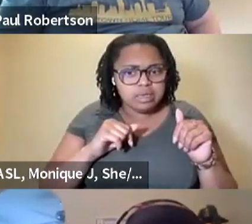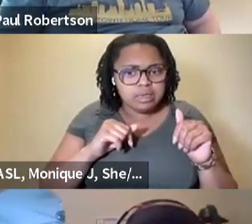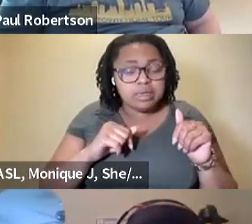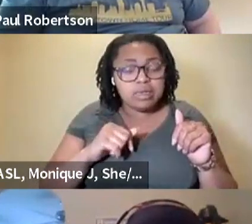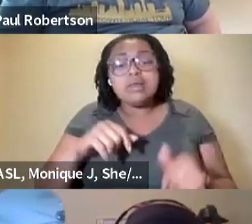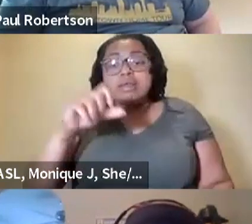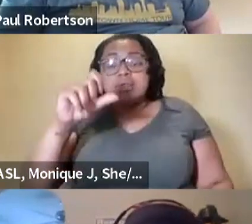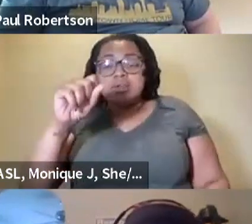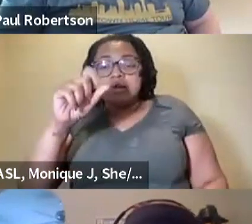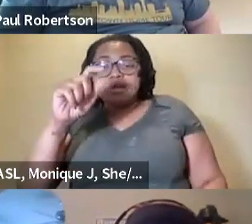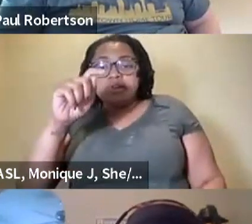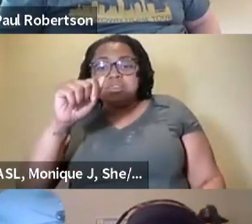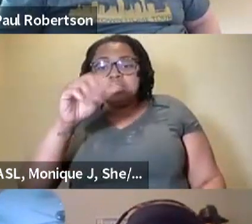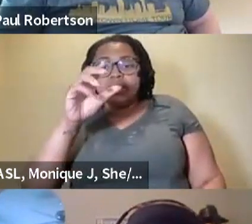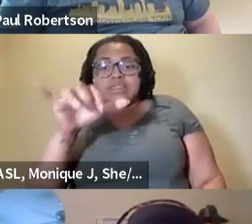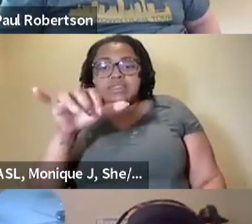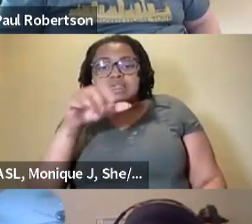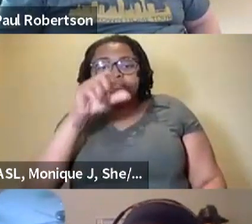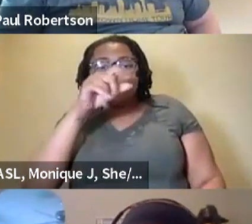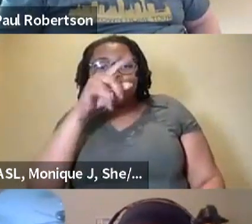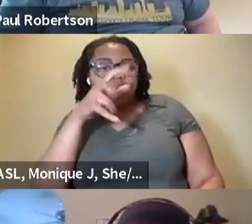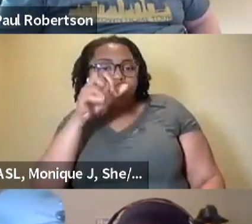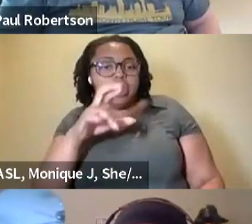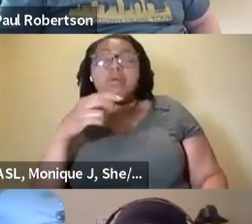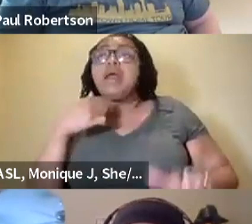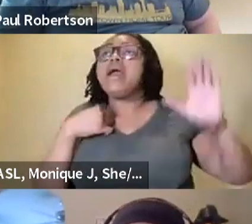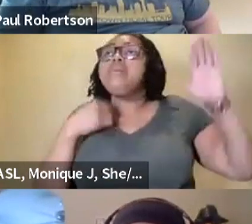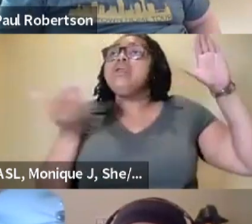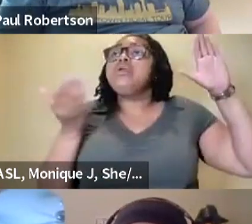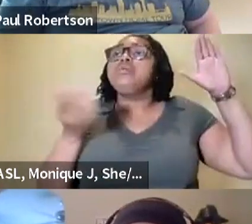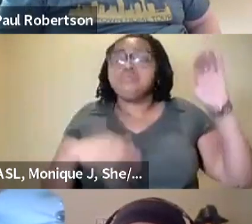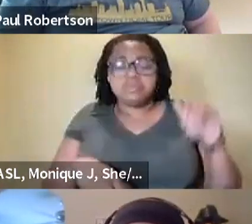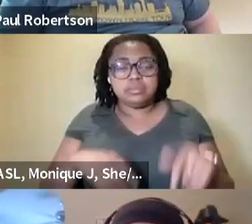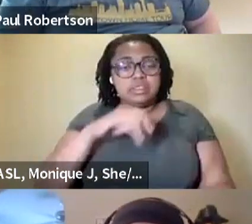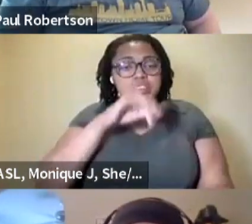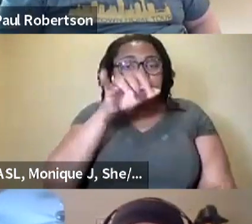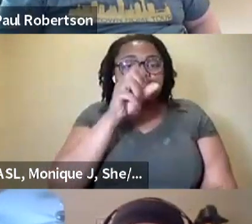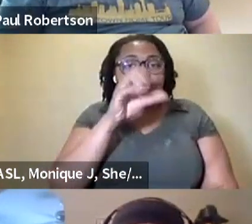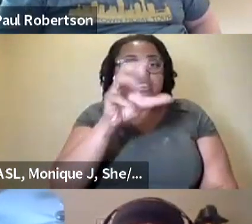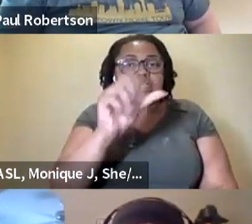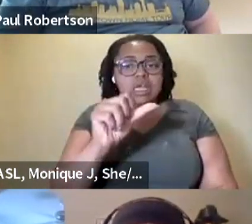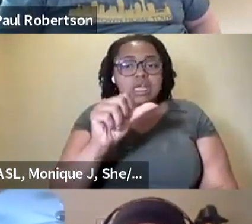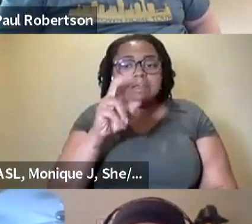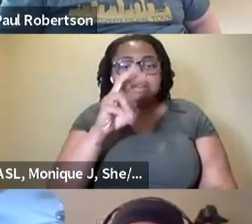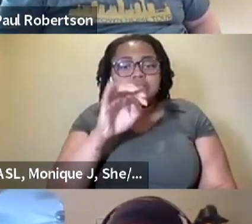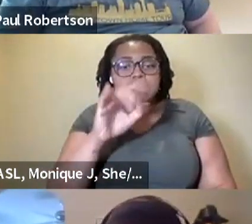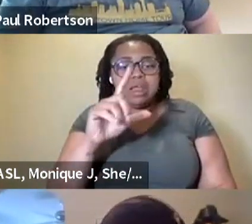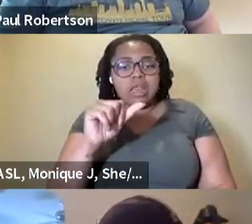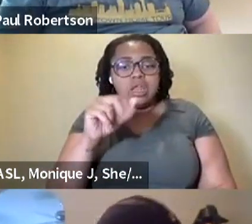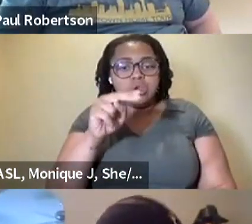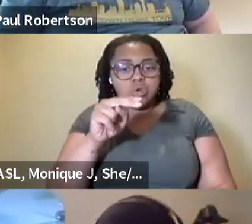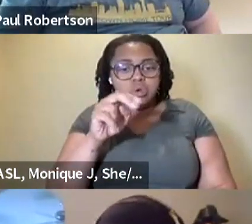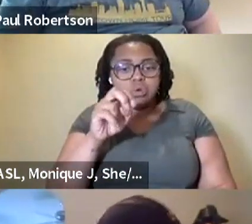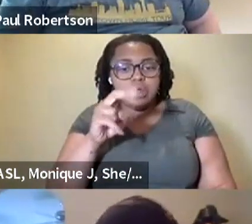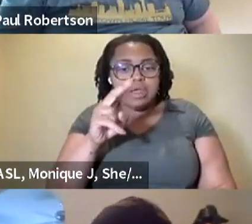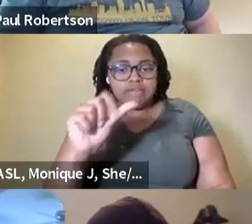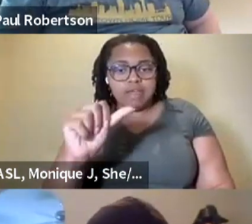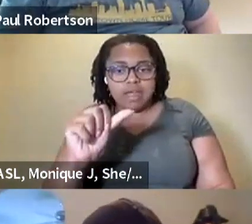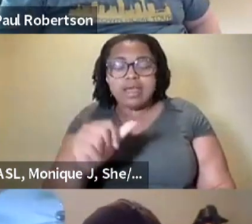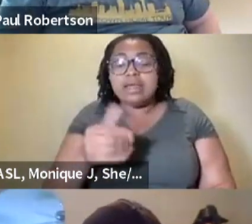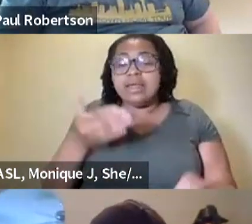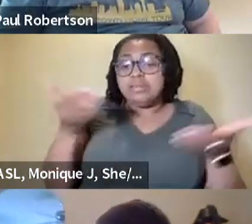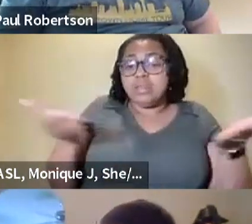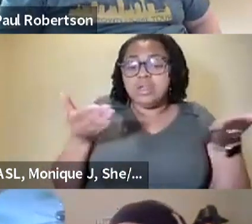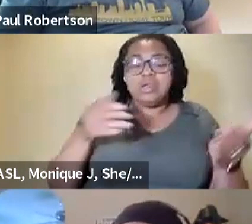Stacy Spangler? I'm here. Thank you. Jessica Villanueva? Here. And Nancy